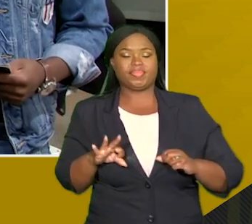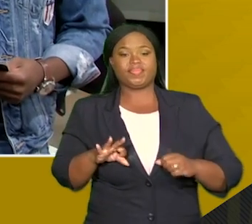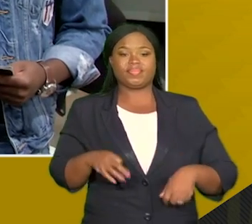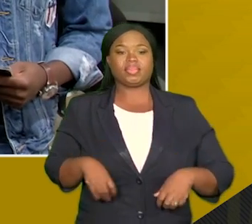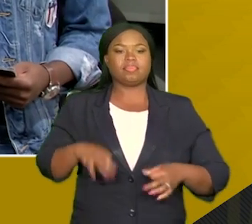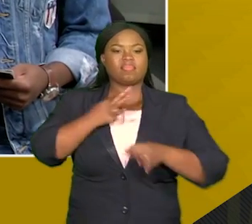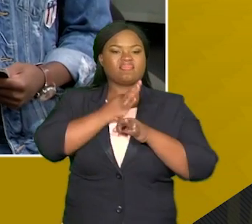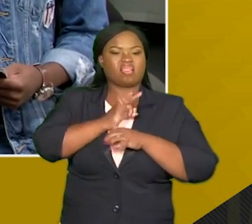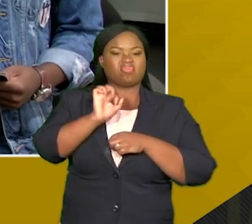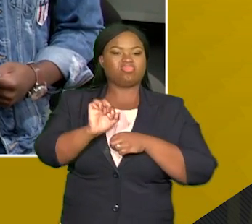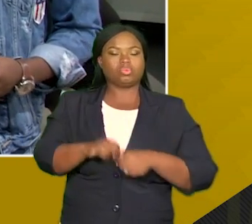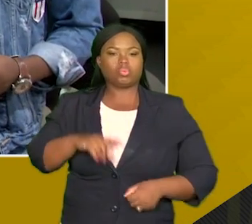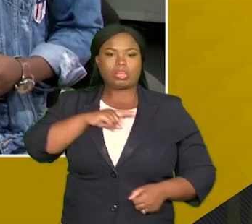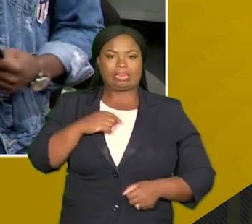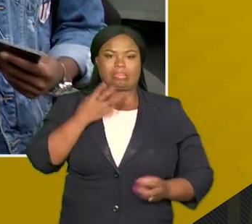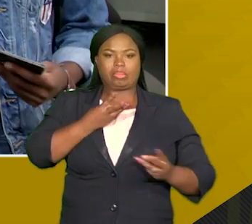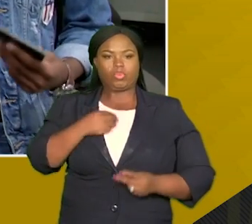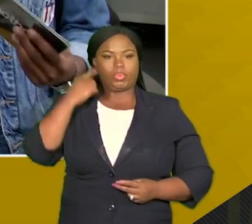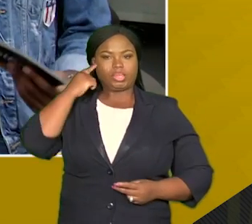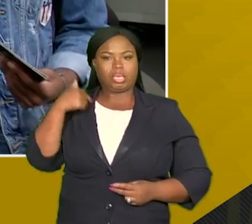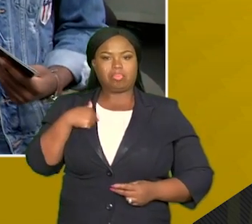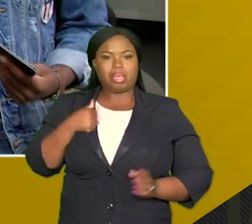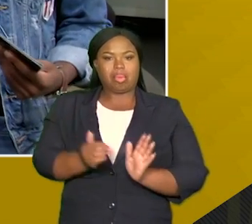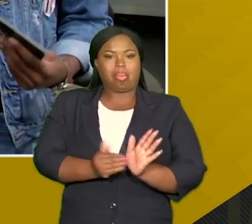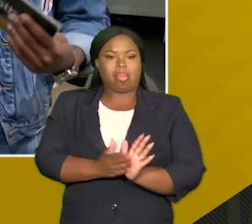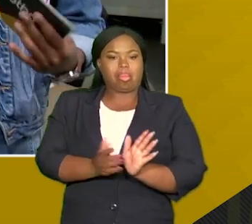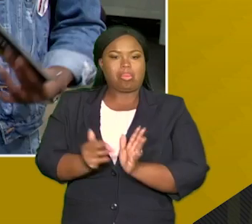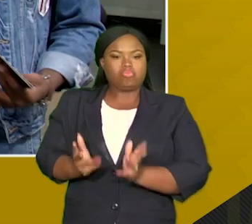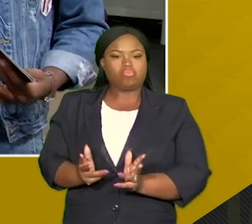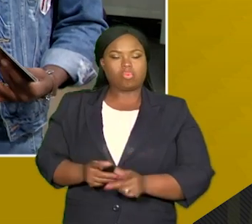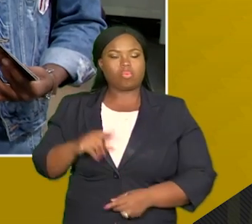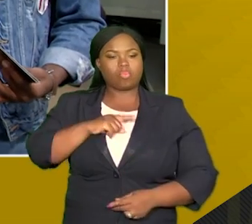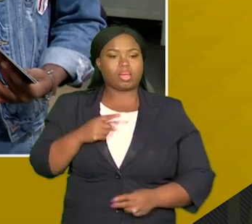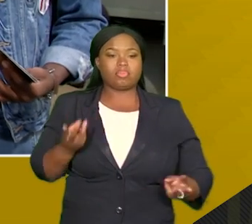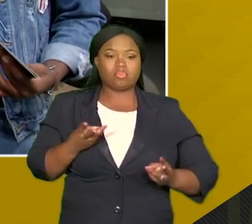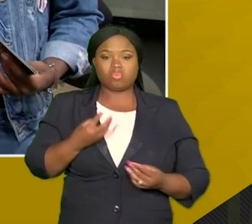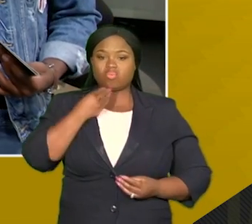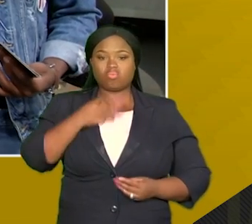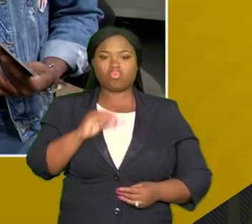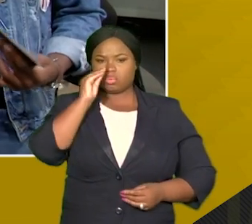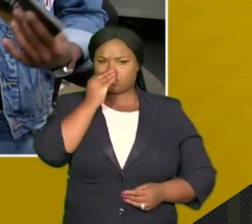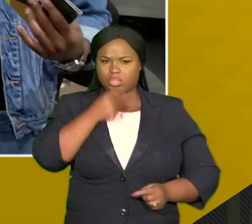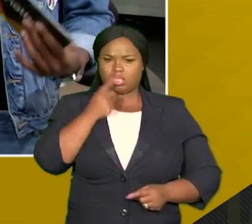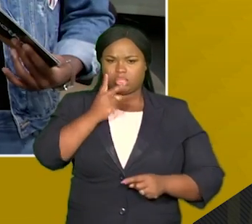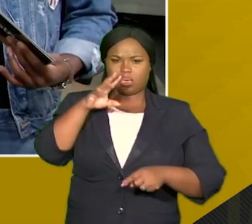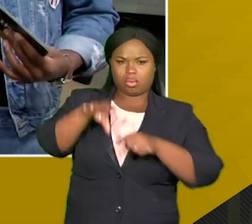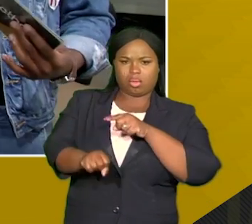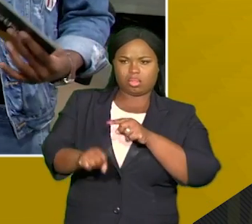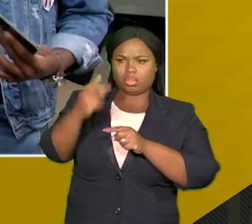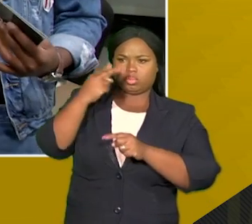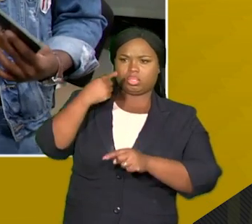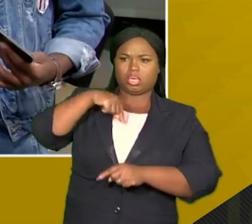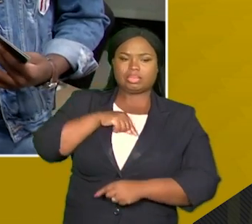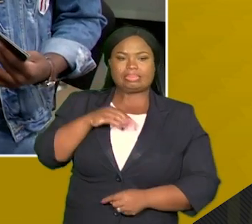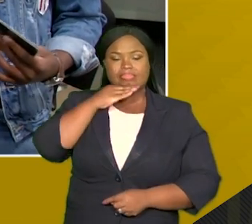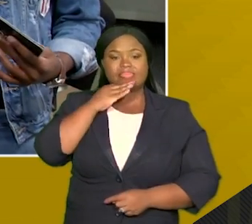ngoba abantu bakuthatha njengempimpi awukwazi nokuthi uhambe ngokukhululeka ngoba zona lezi gebenge zenza ububi mayibona wena ukuthi okay uyazibona